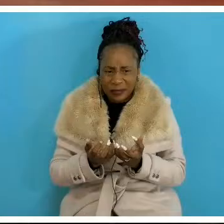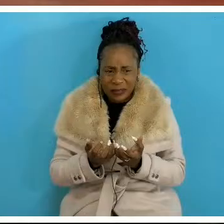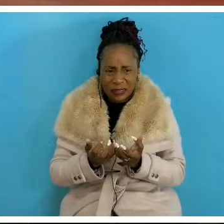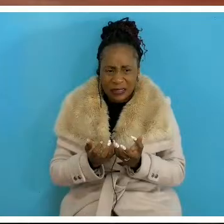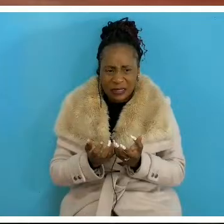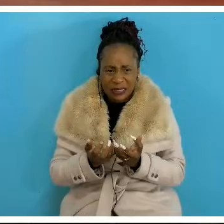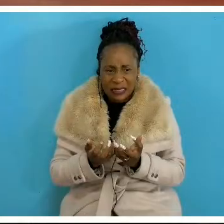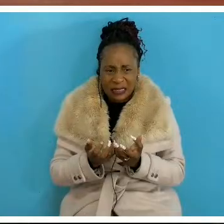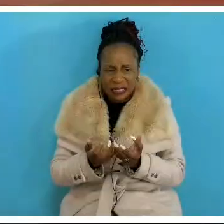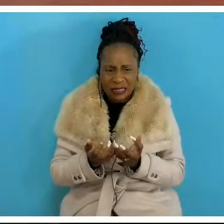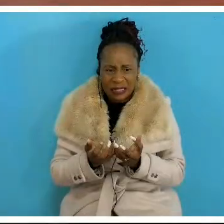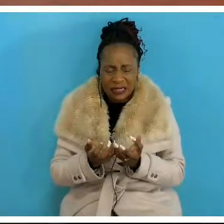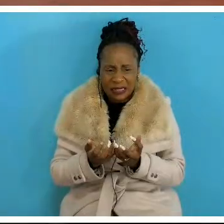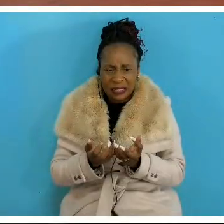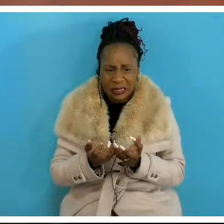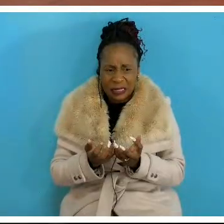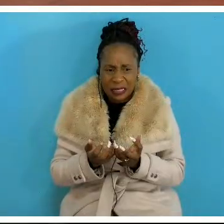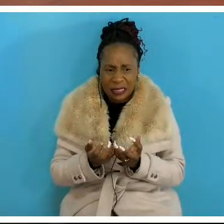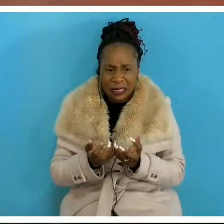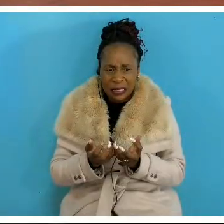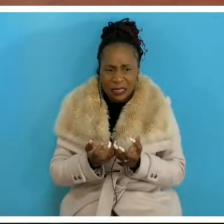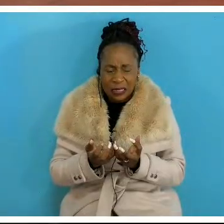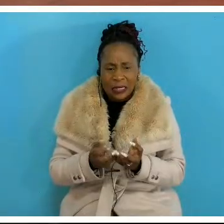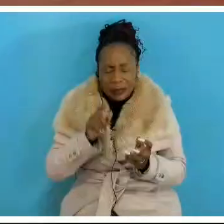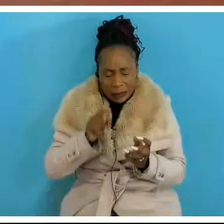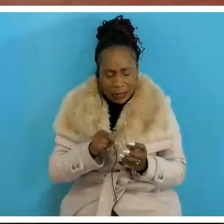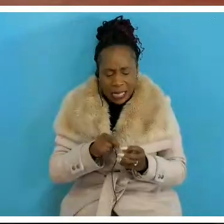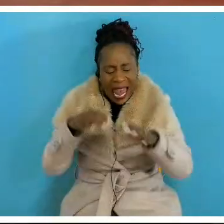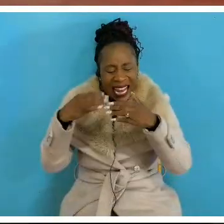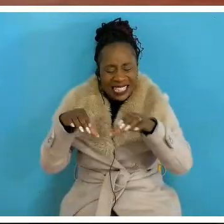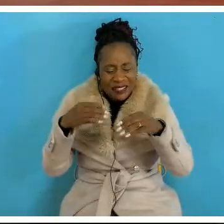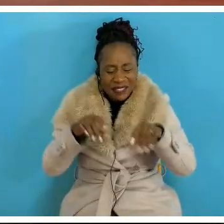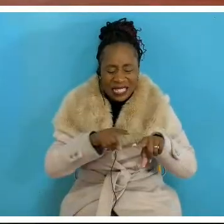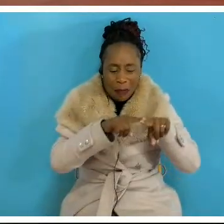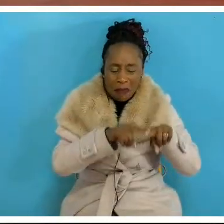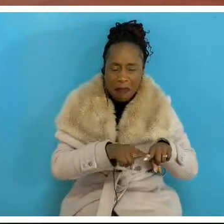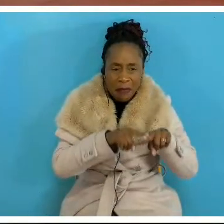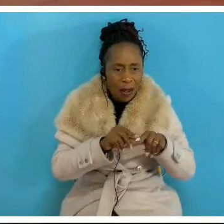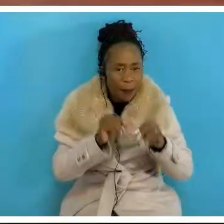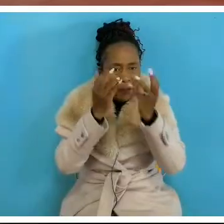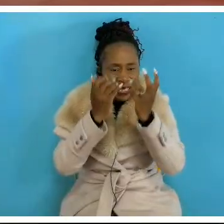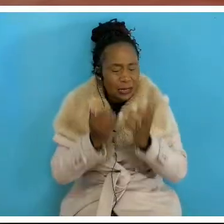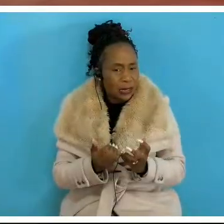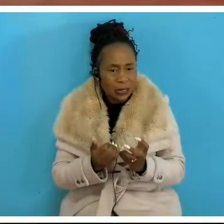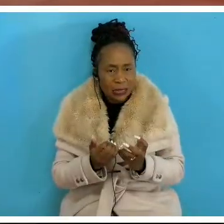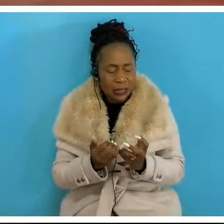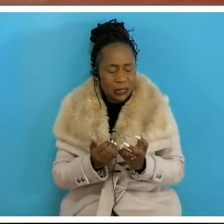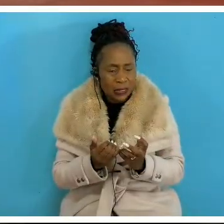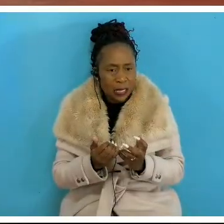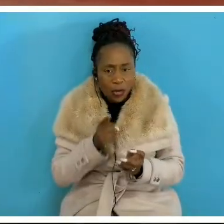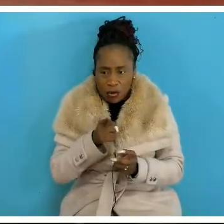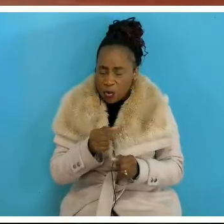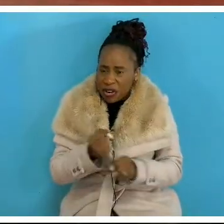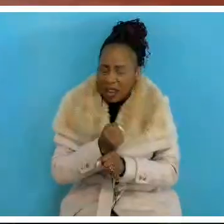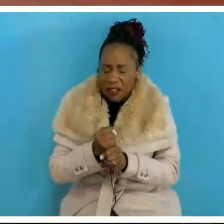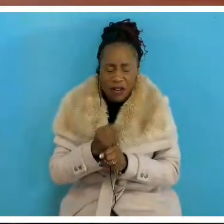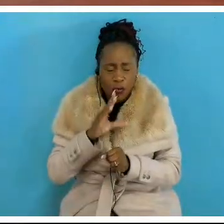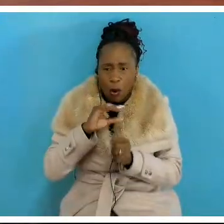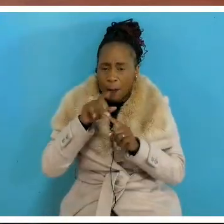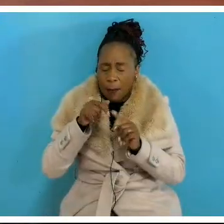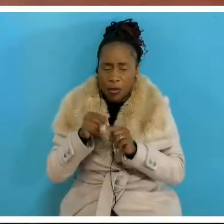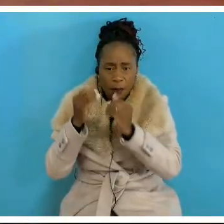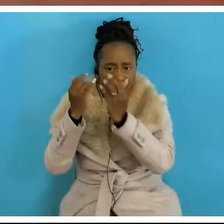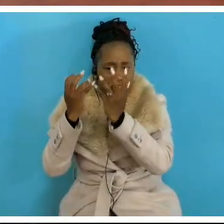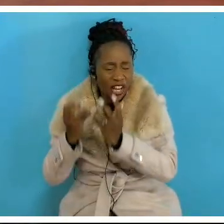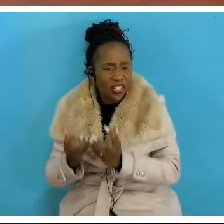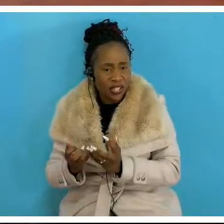it should be activity-based budgeting. You will never talk about the budget, whereas you don't see